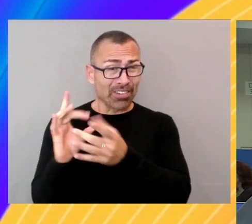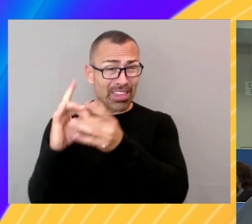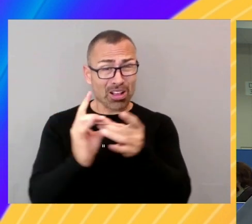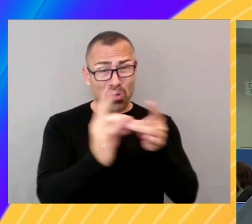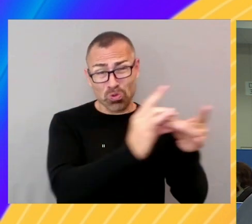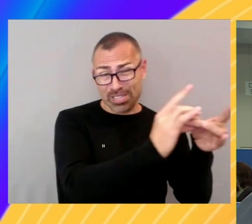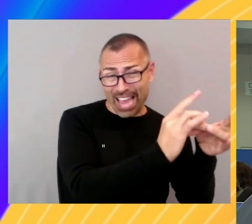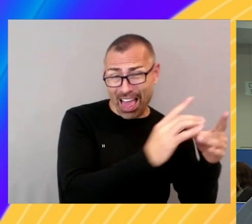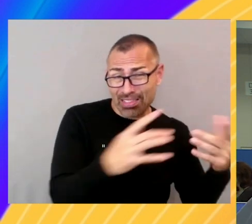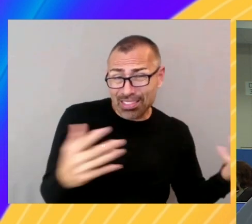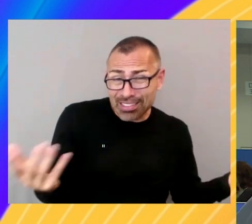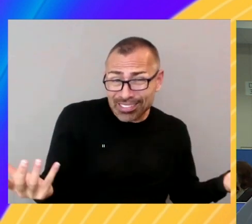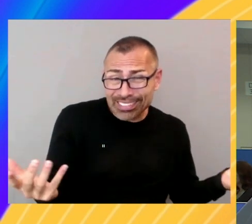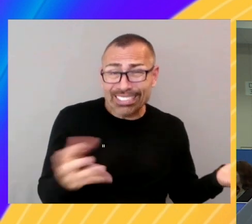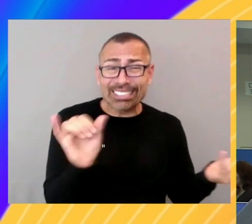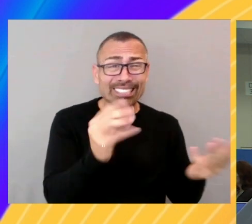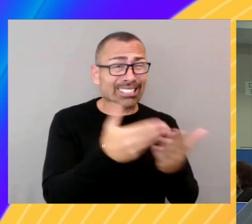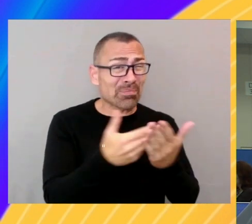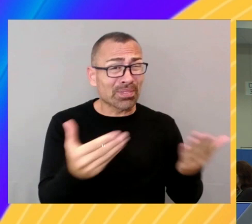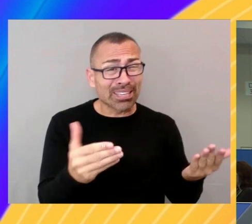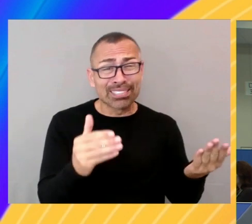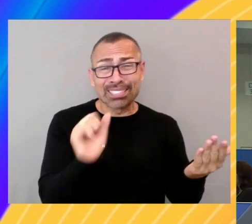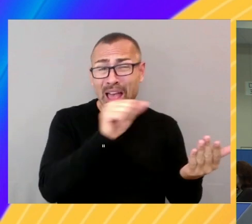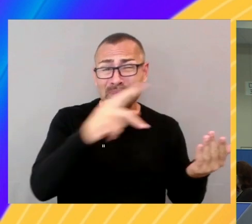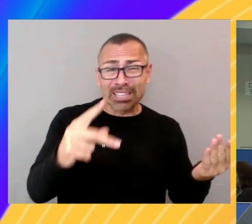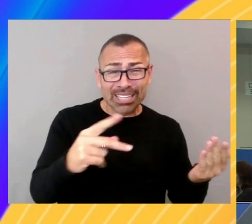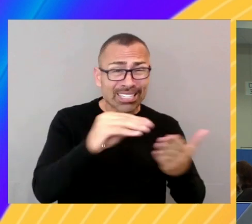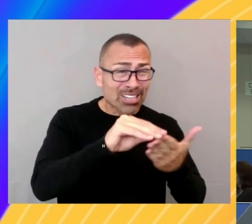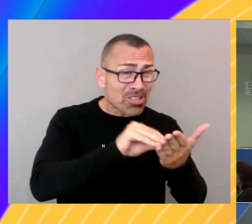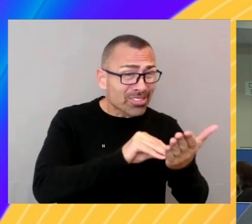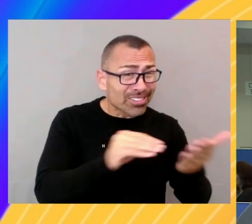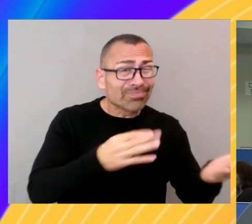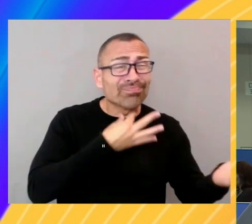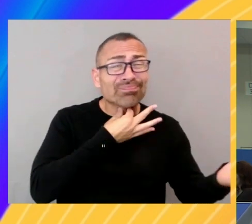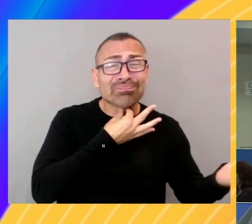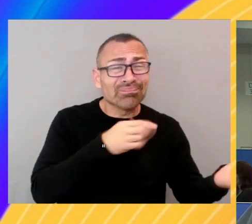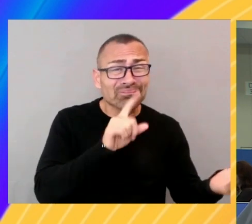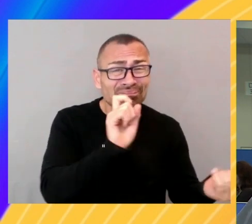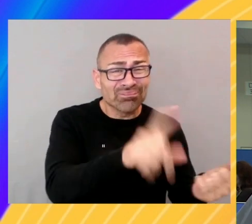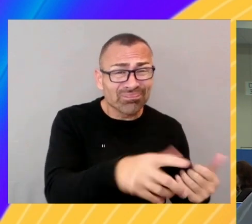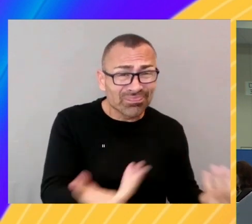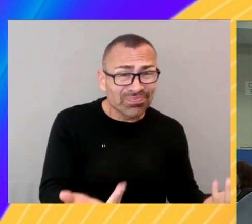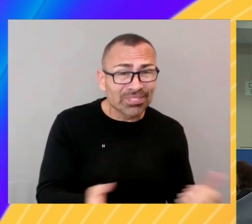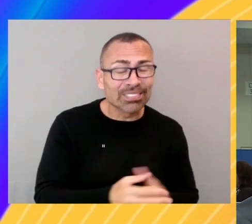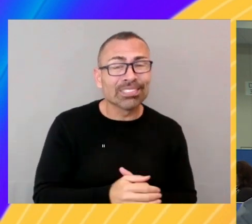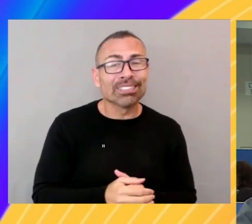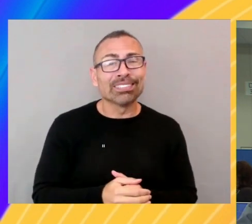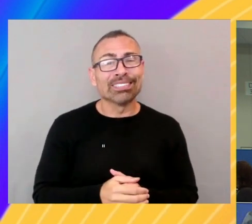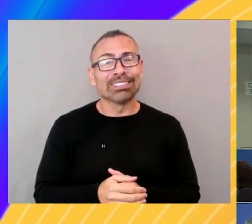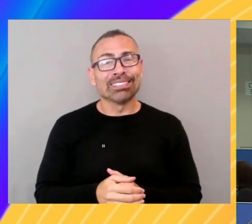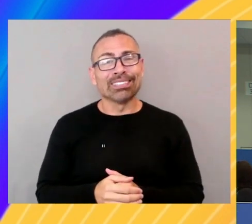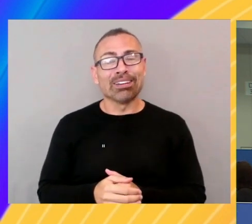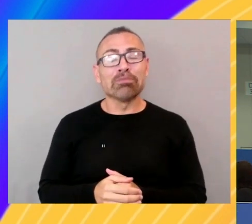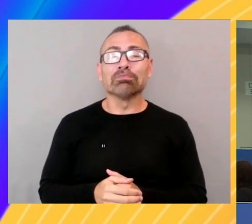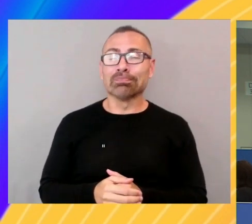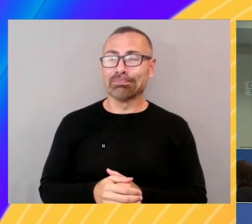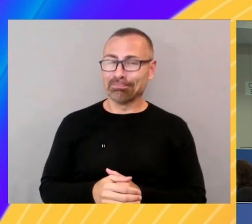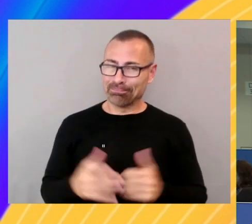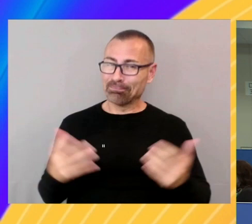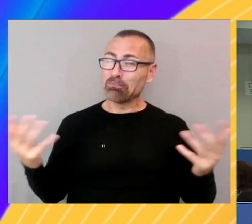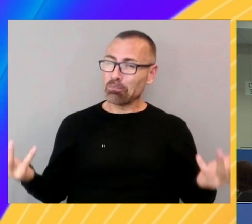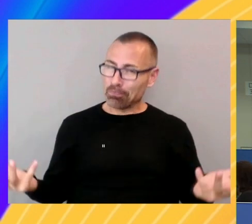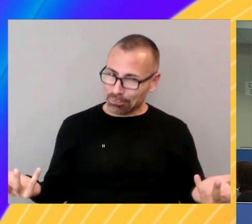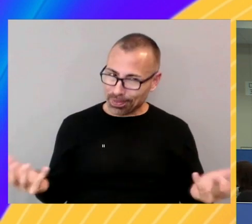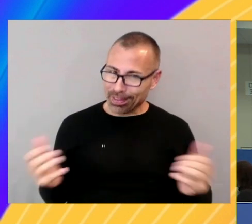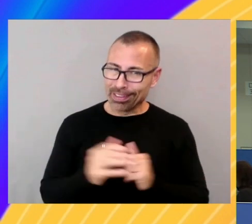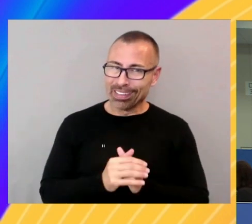those application logs? So different solutions for different problems. Fair. In most